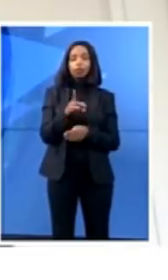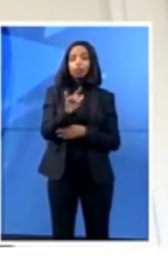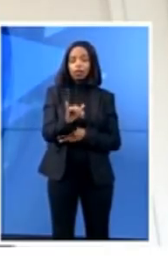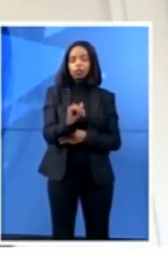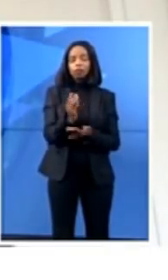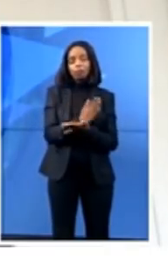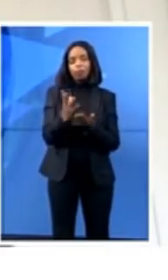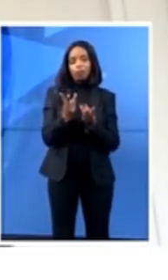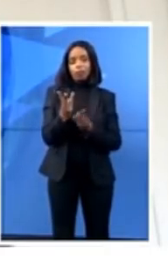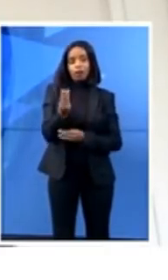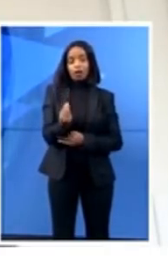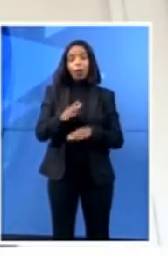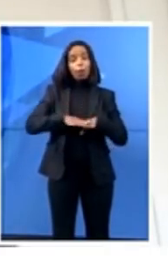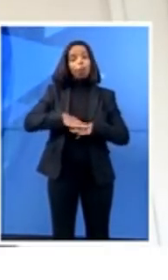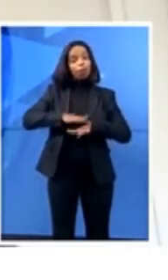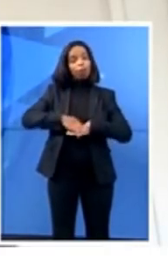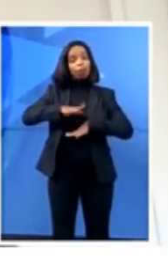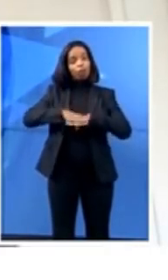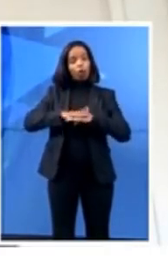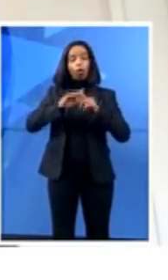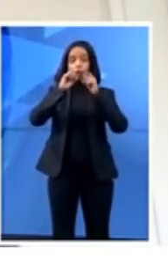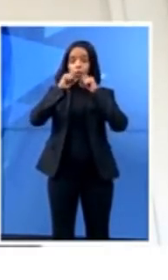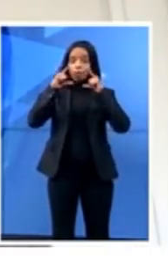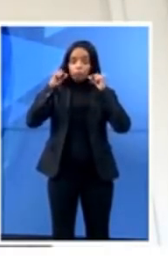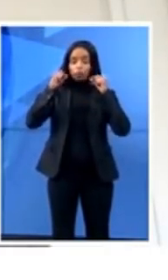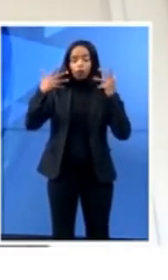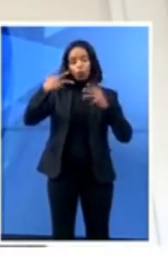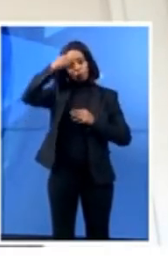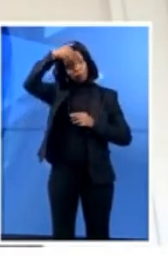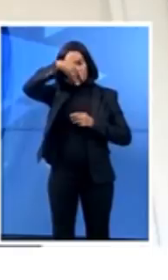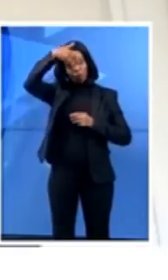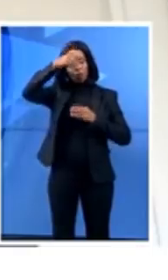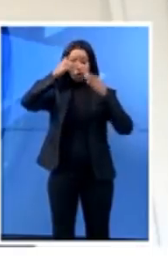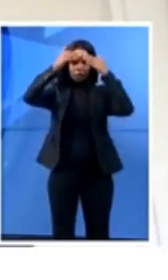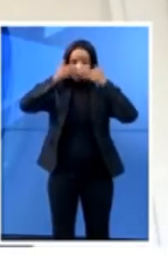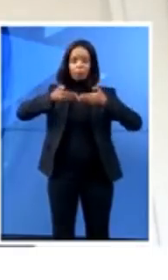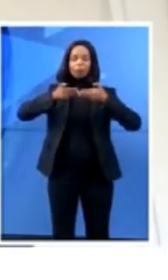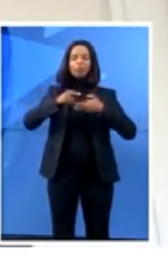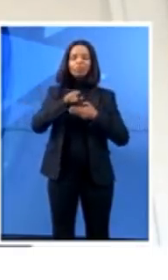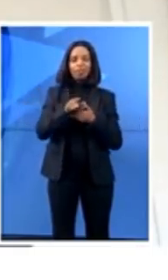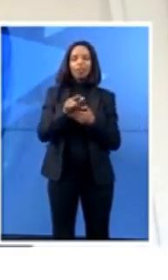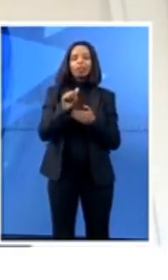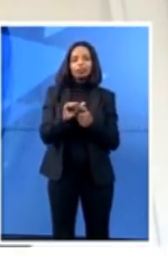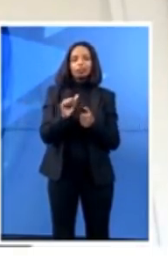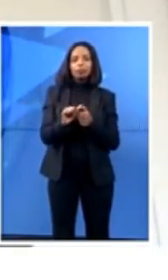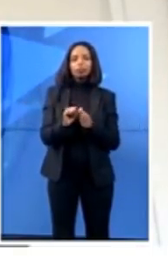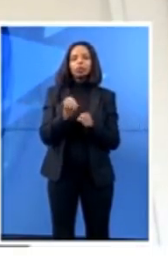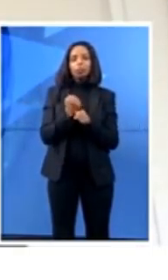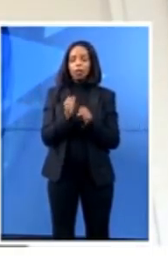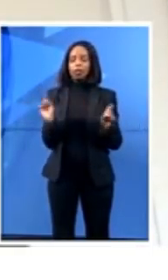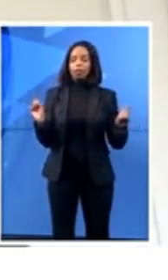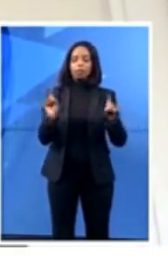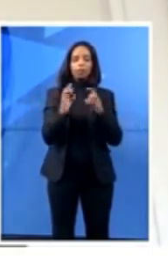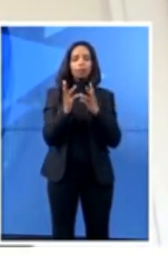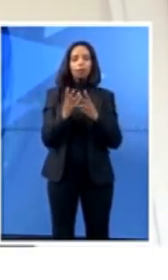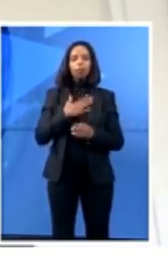going to be more comfortable to say, you know, wider use if it makes people feel more comfortable. The evidence, the strongest